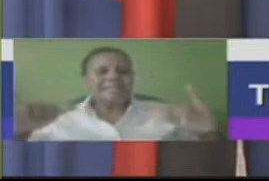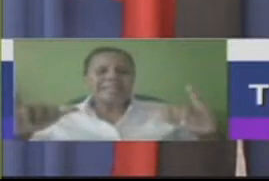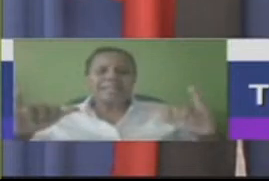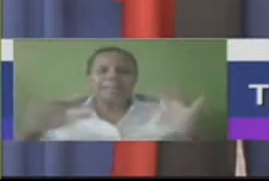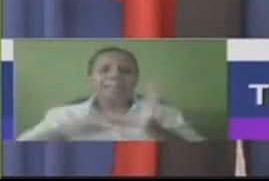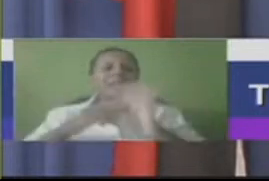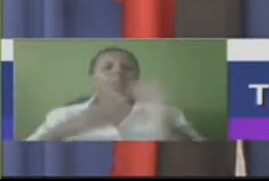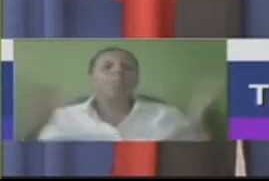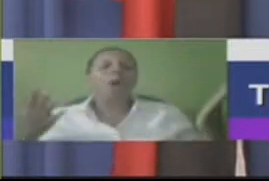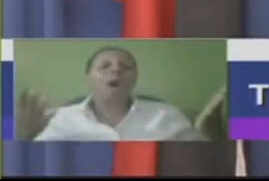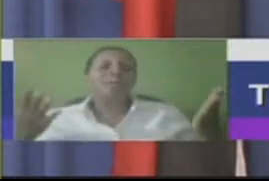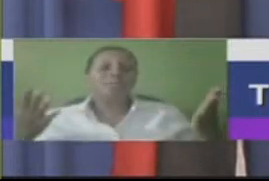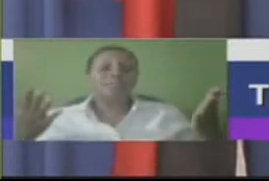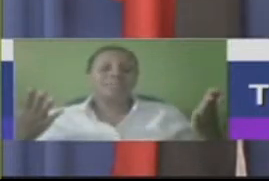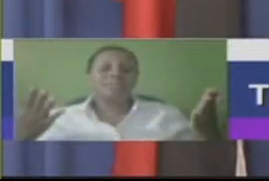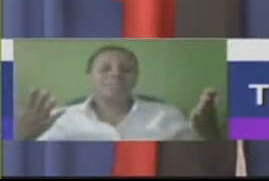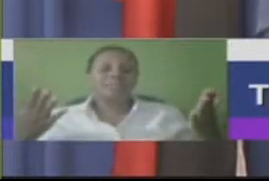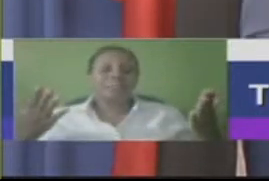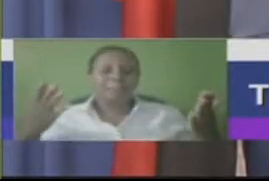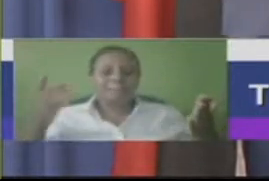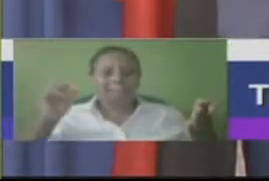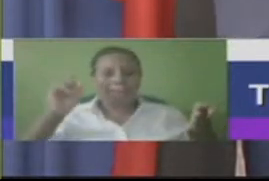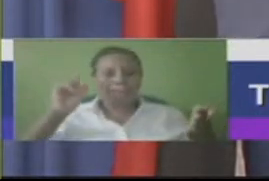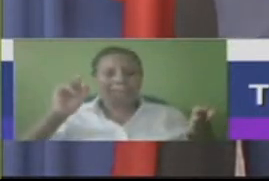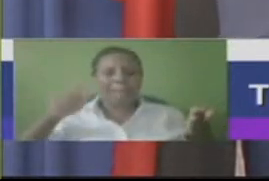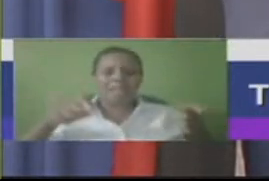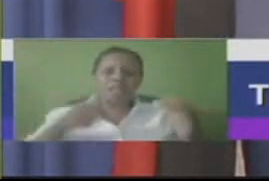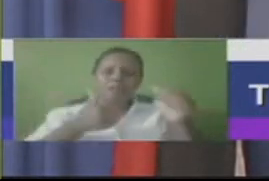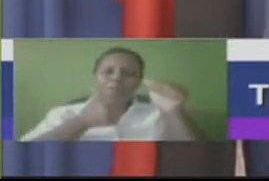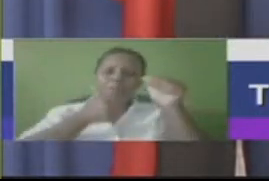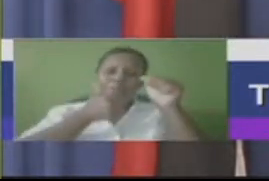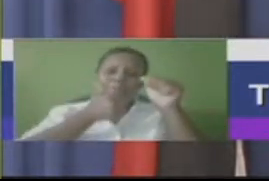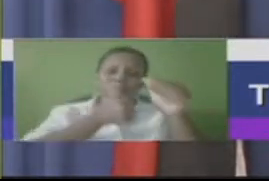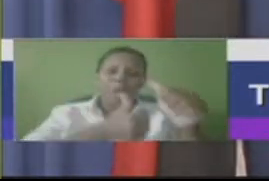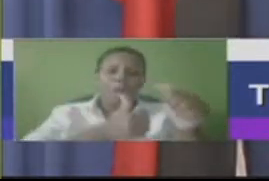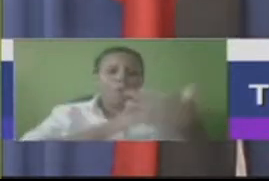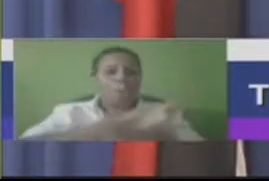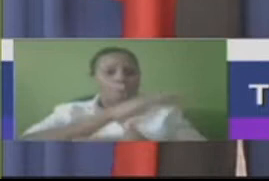the basic protocols of mask wearing,